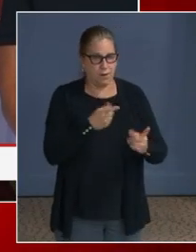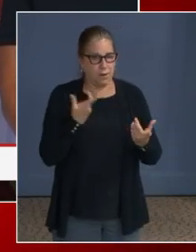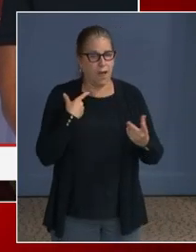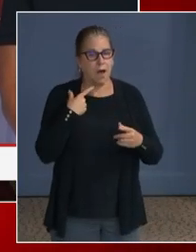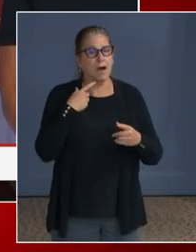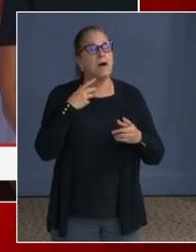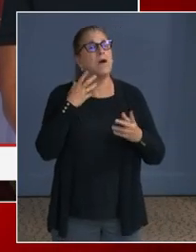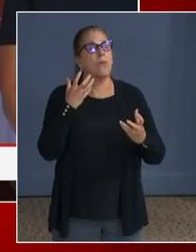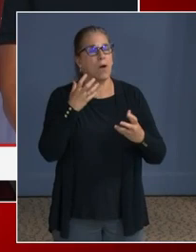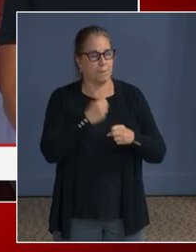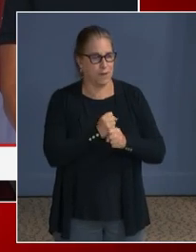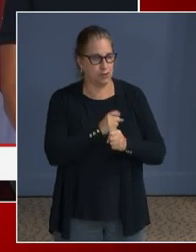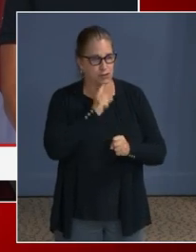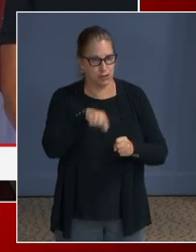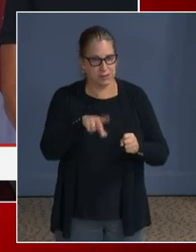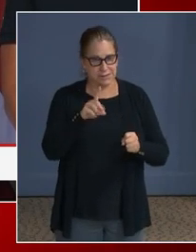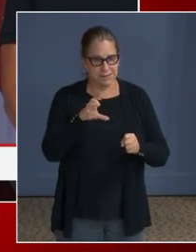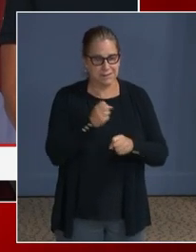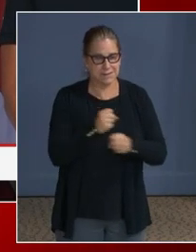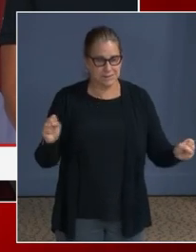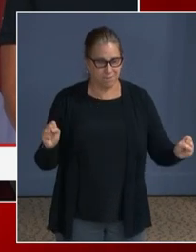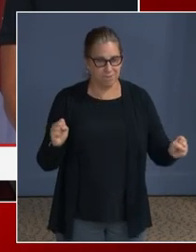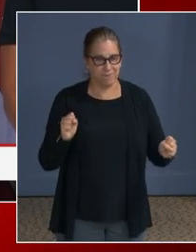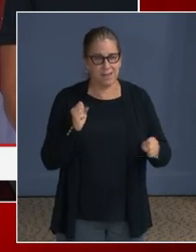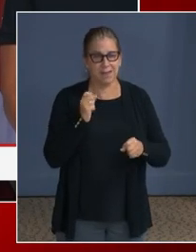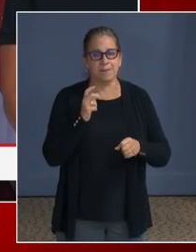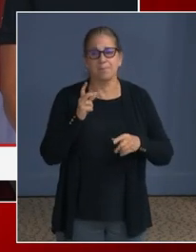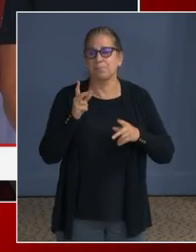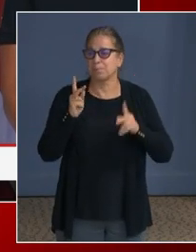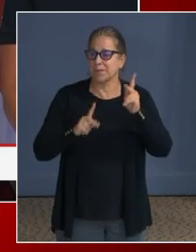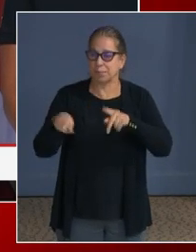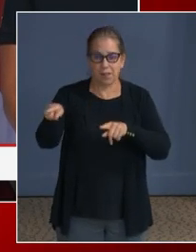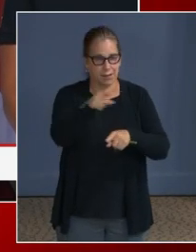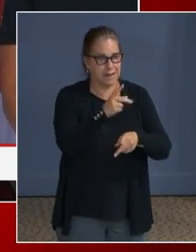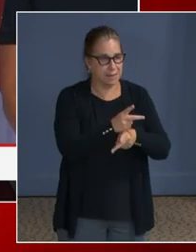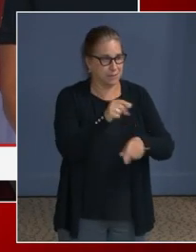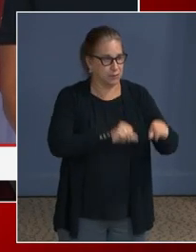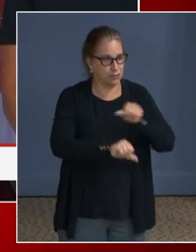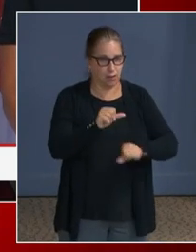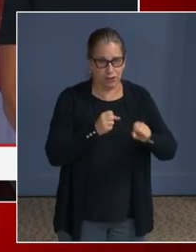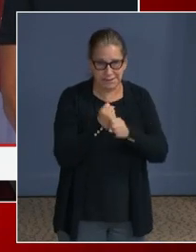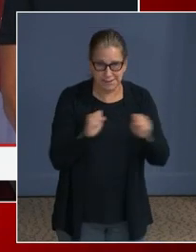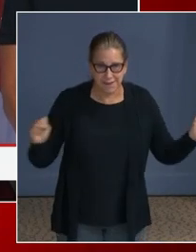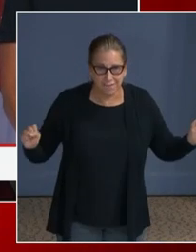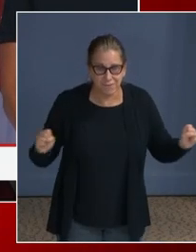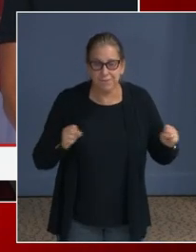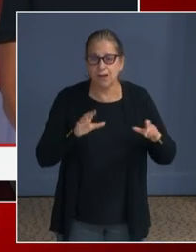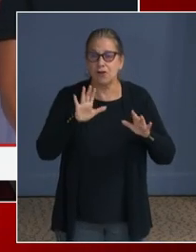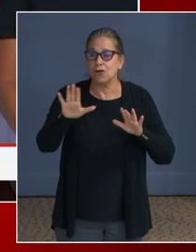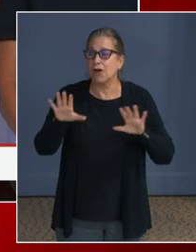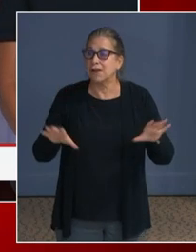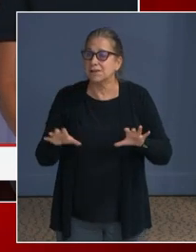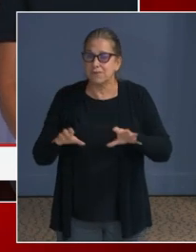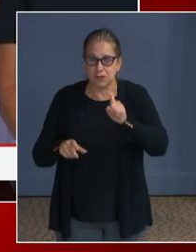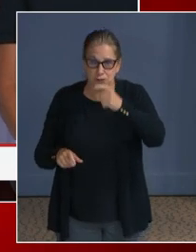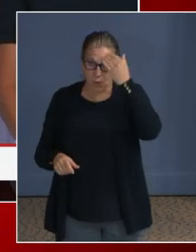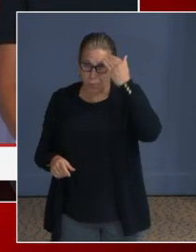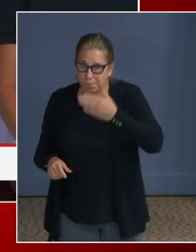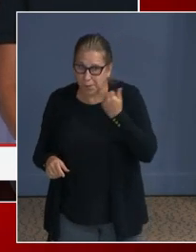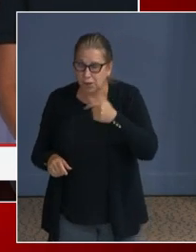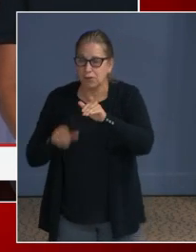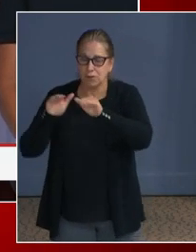is ANC commissioners, community groups who see this type of activity, who know the people who are